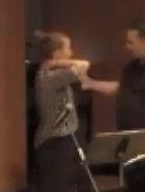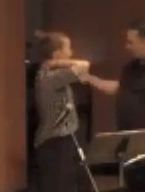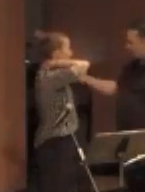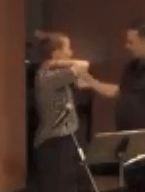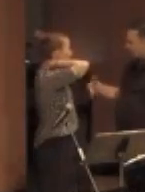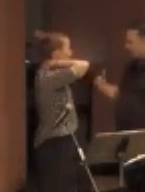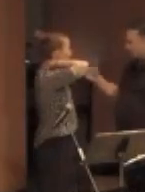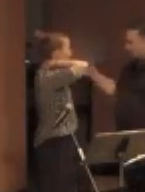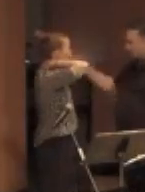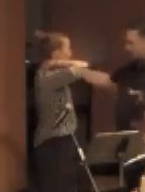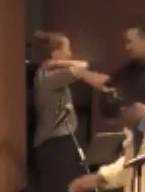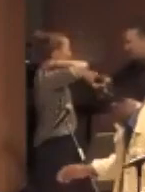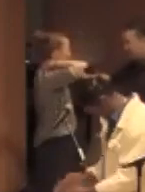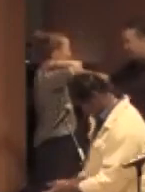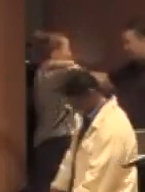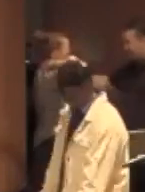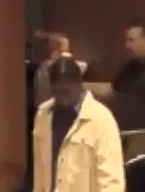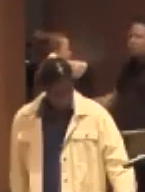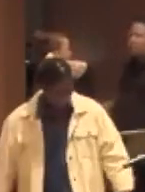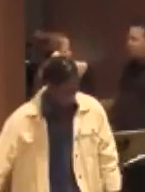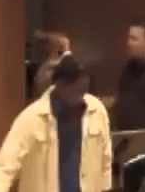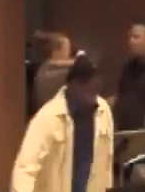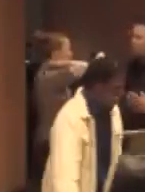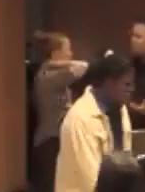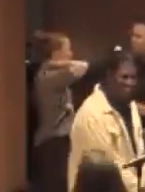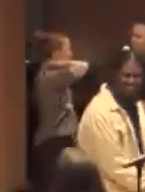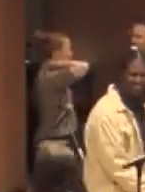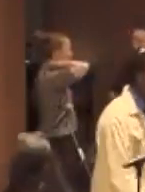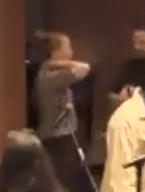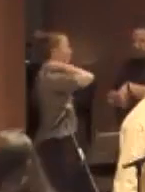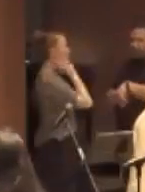creating you know going going down that